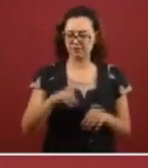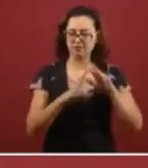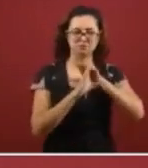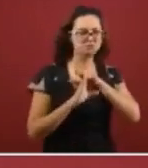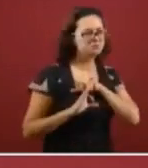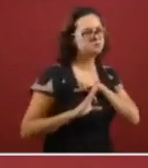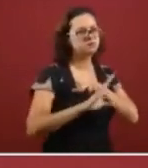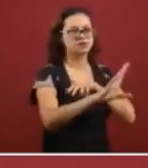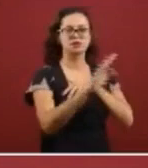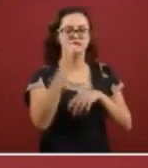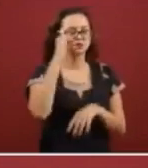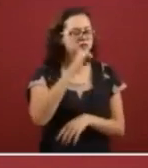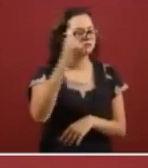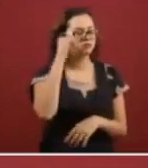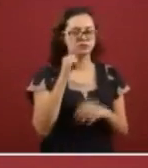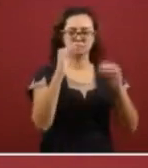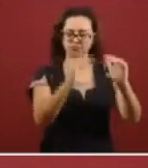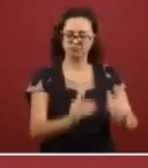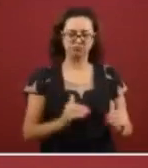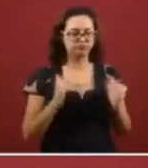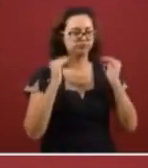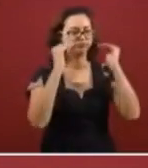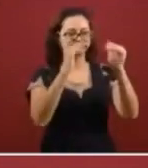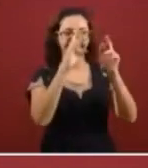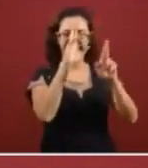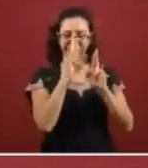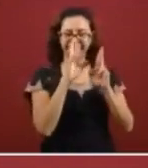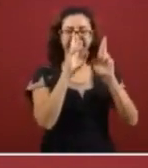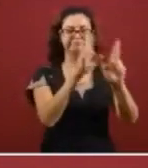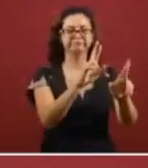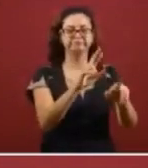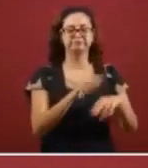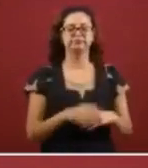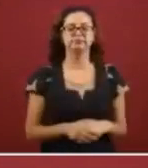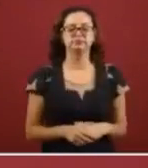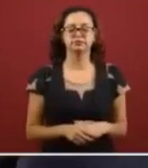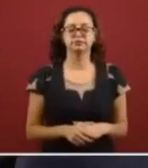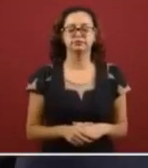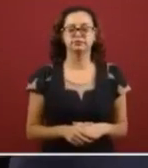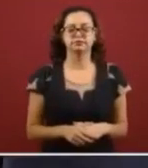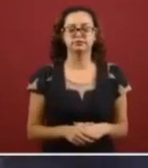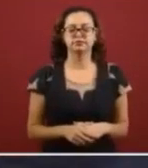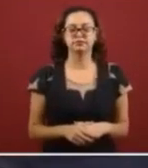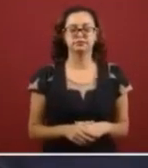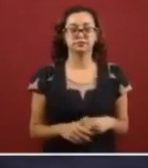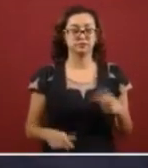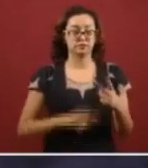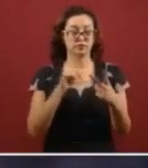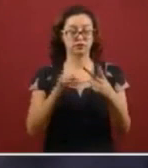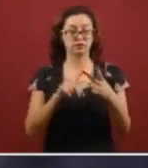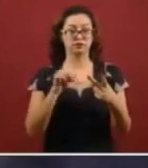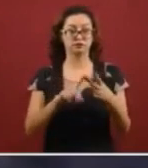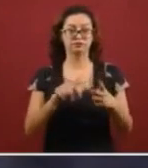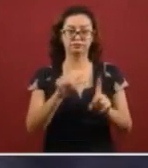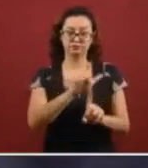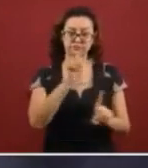These are countrymen that are migrants. Always will we give them their place to protect